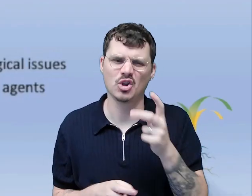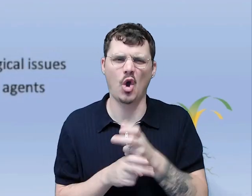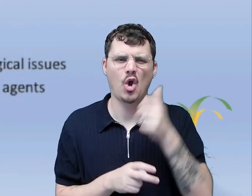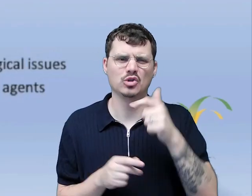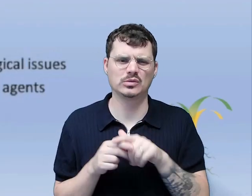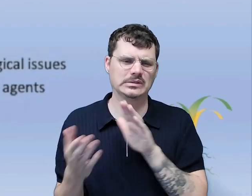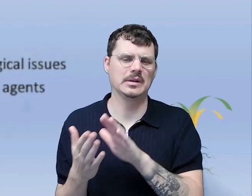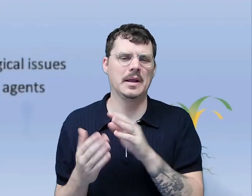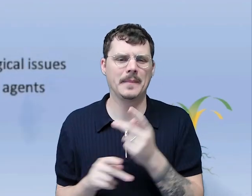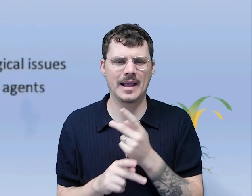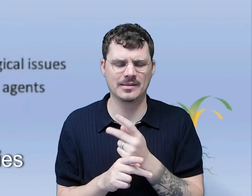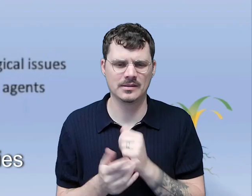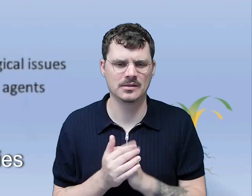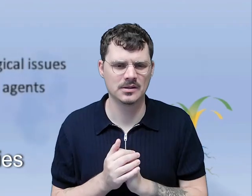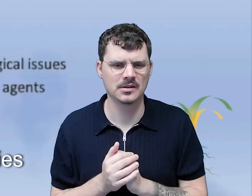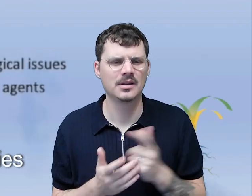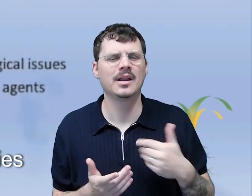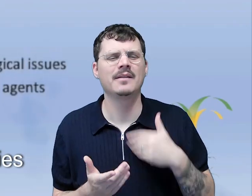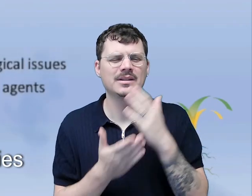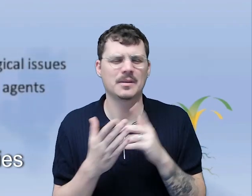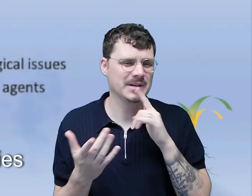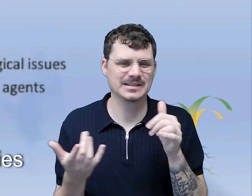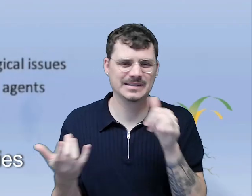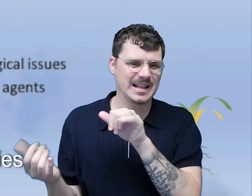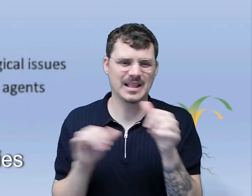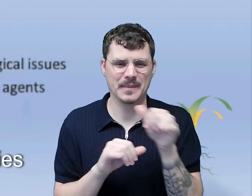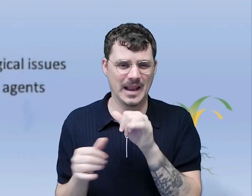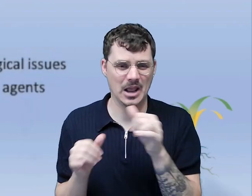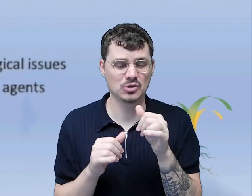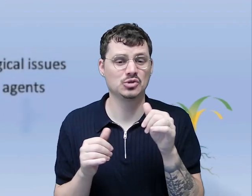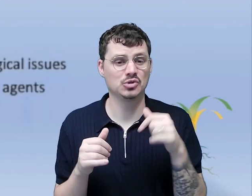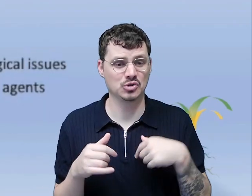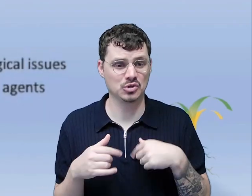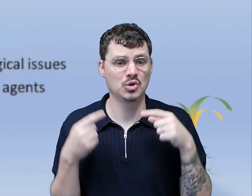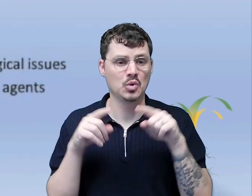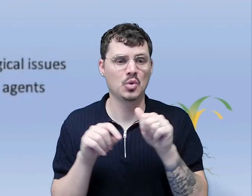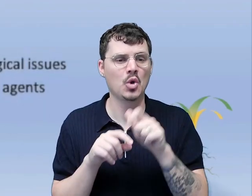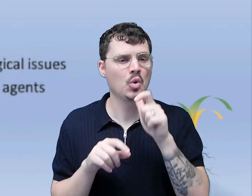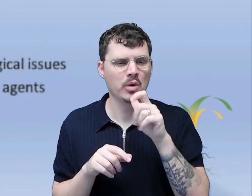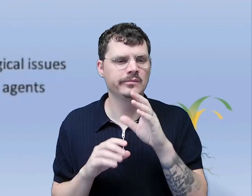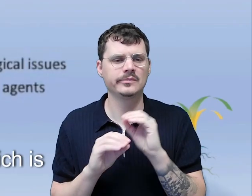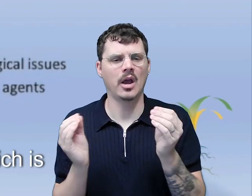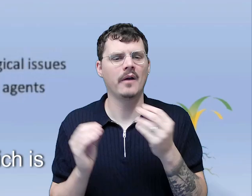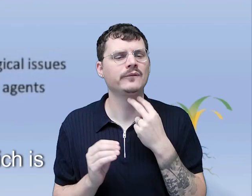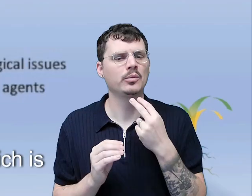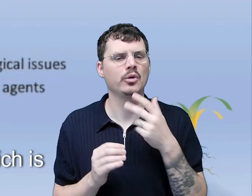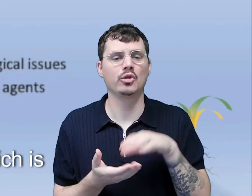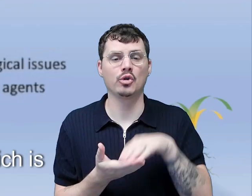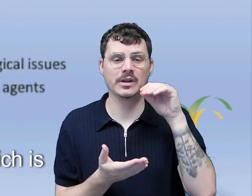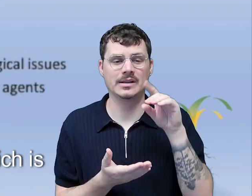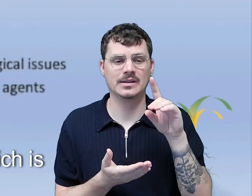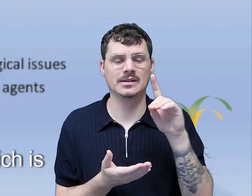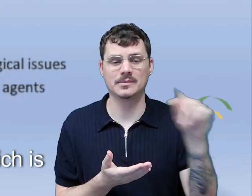harder. They have some similarities interpersonally with nonverbal